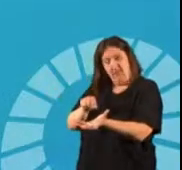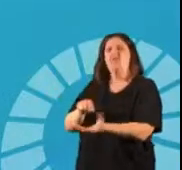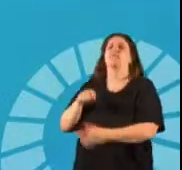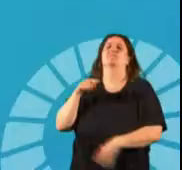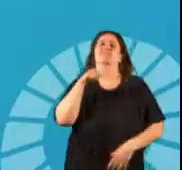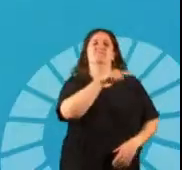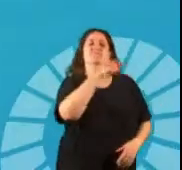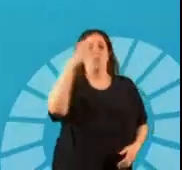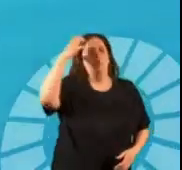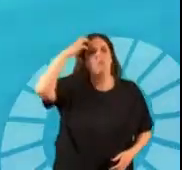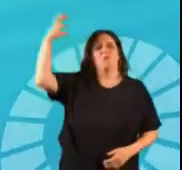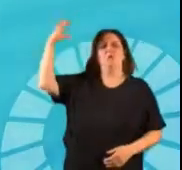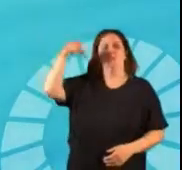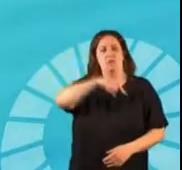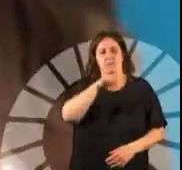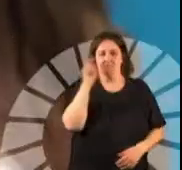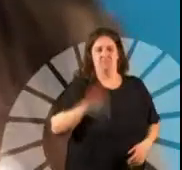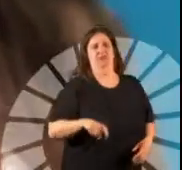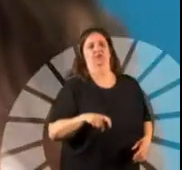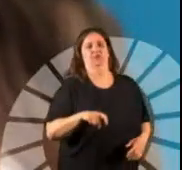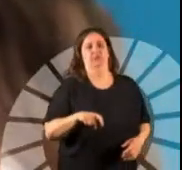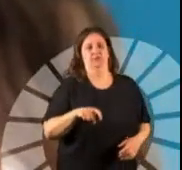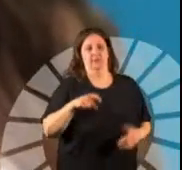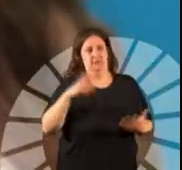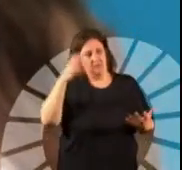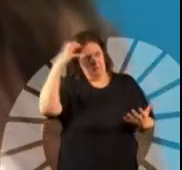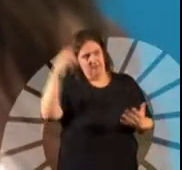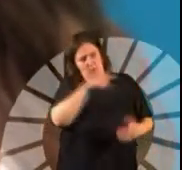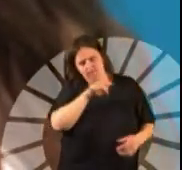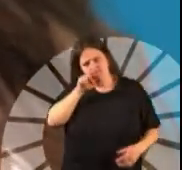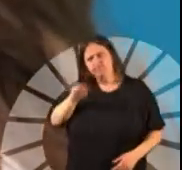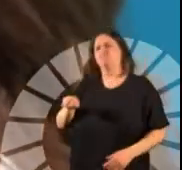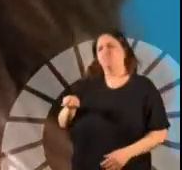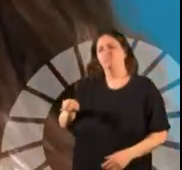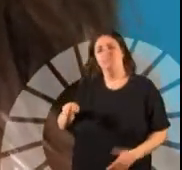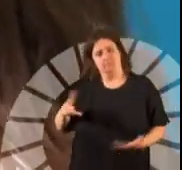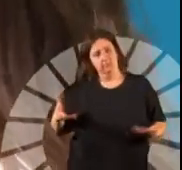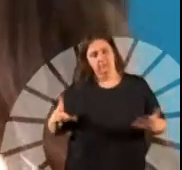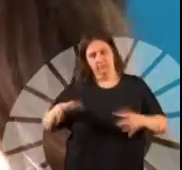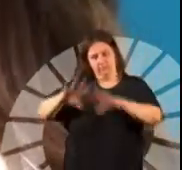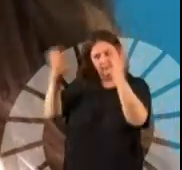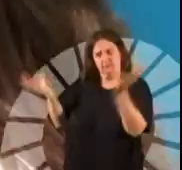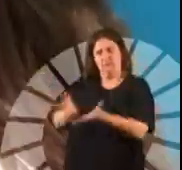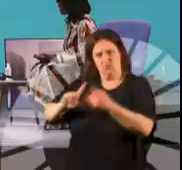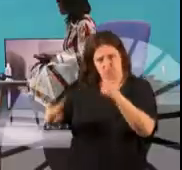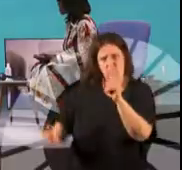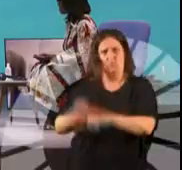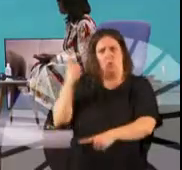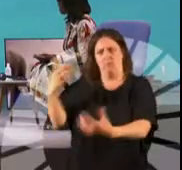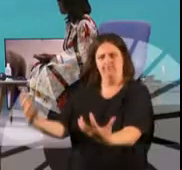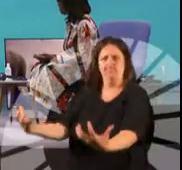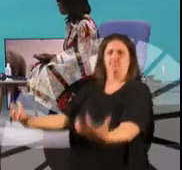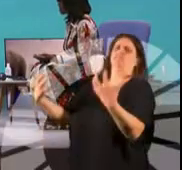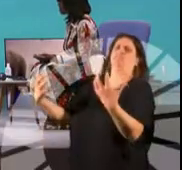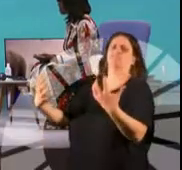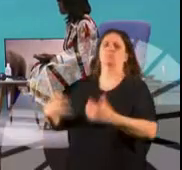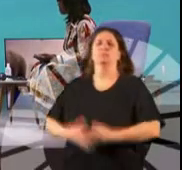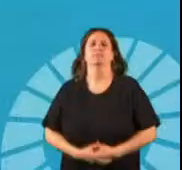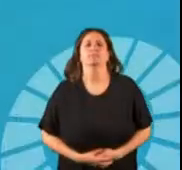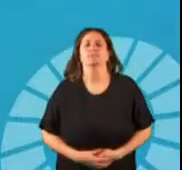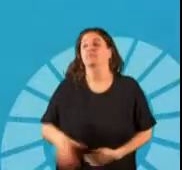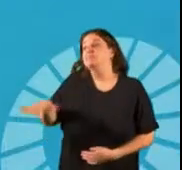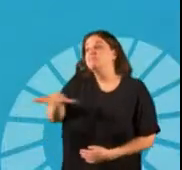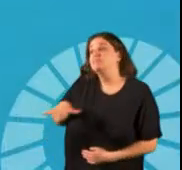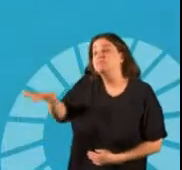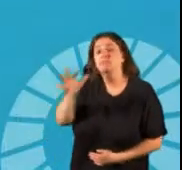women's lives and girls' lives where we can intervene and we can then make investments. The second